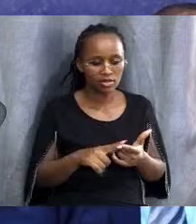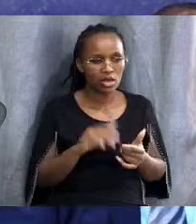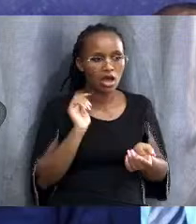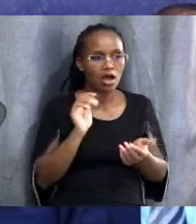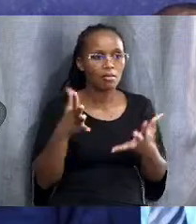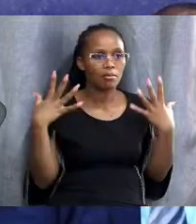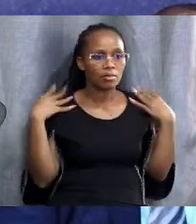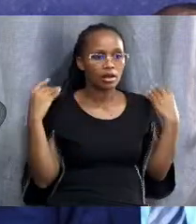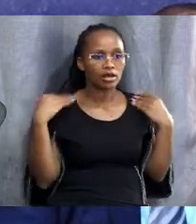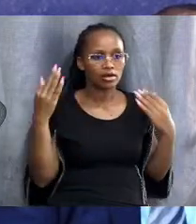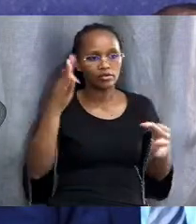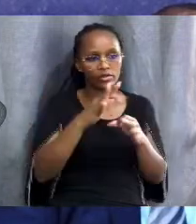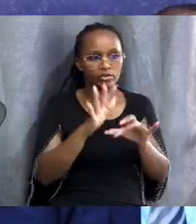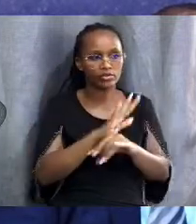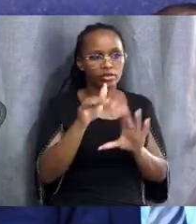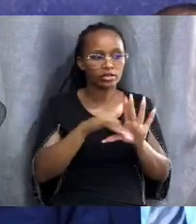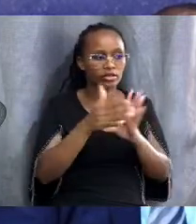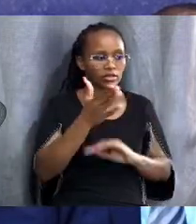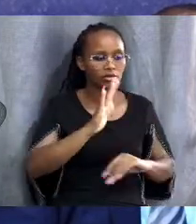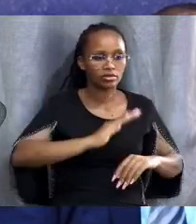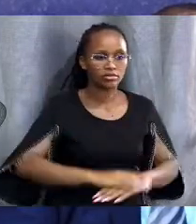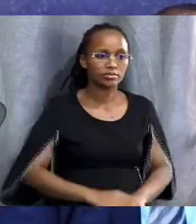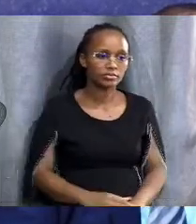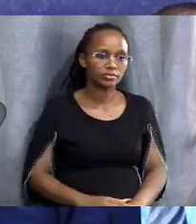exercise faithfulness in God.